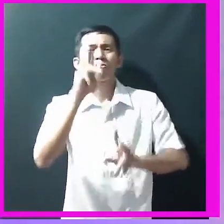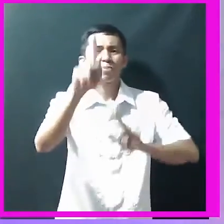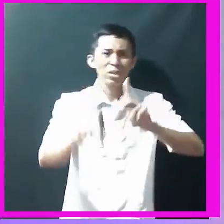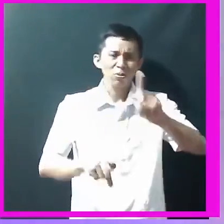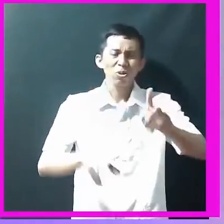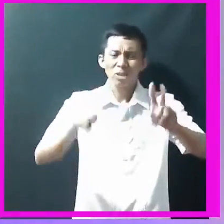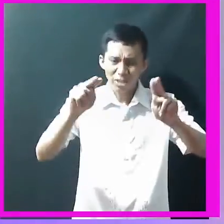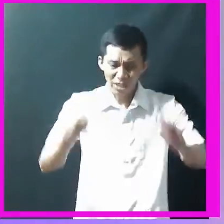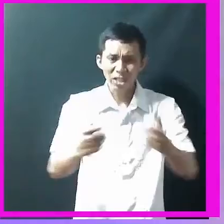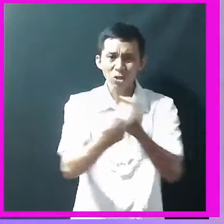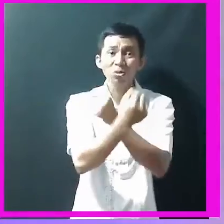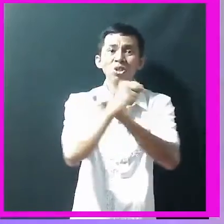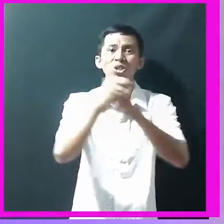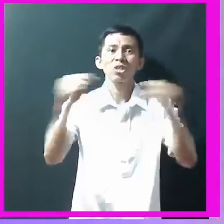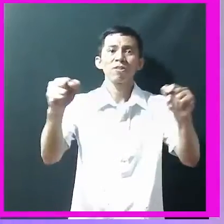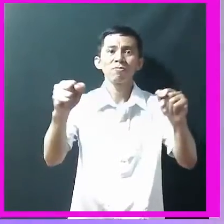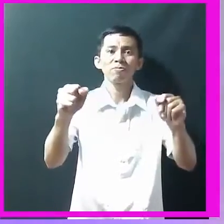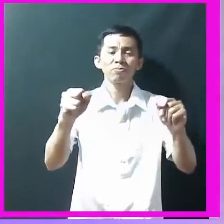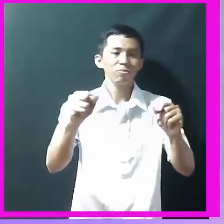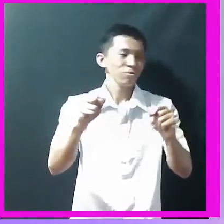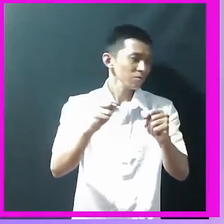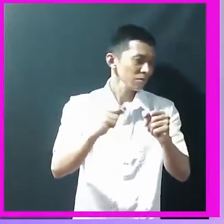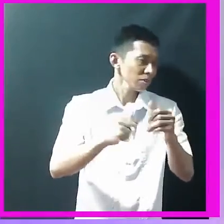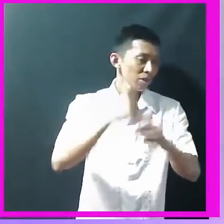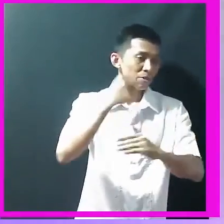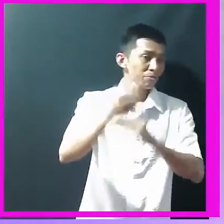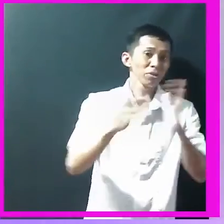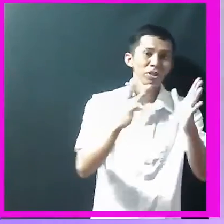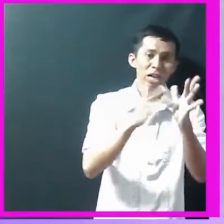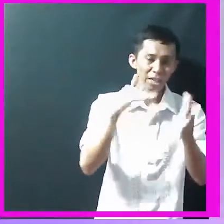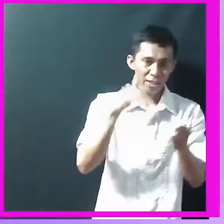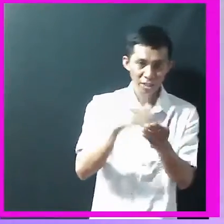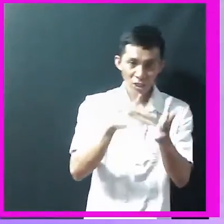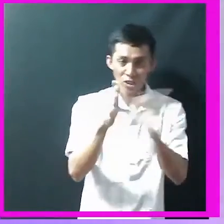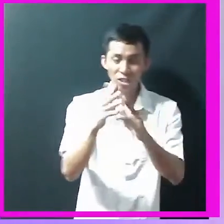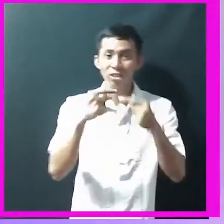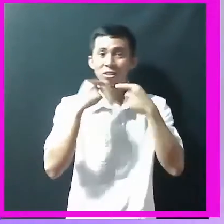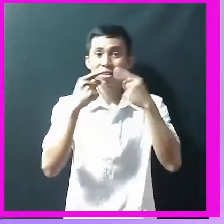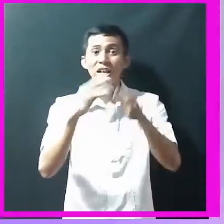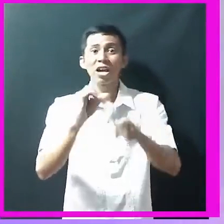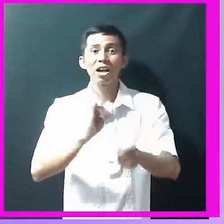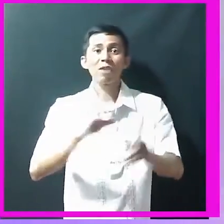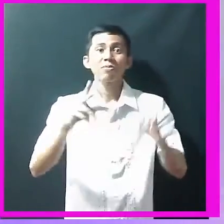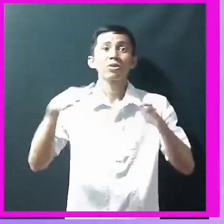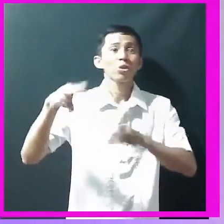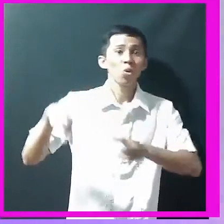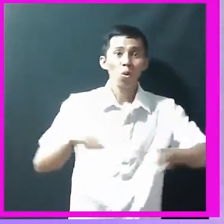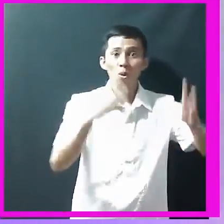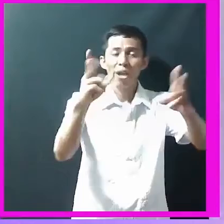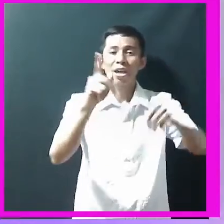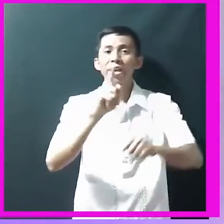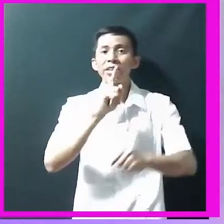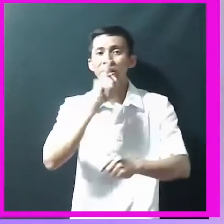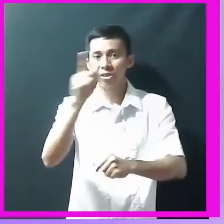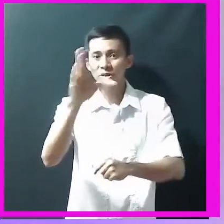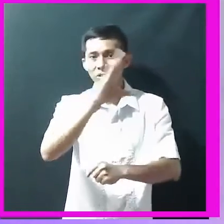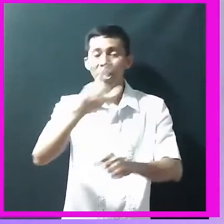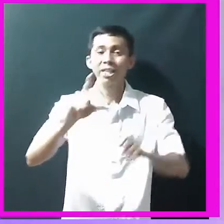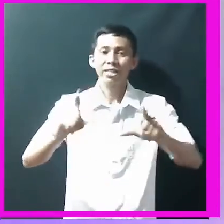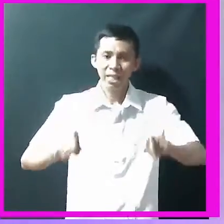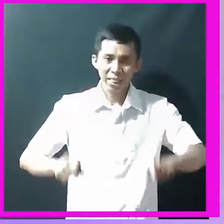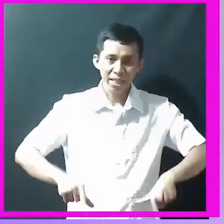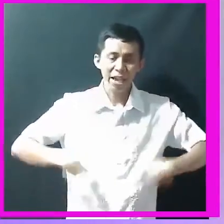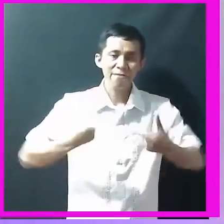John 14:6, I am the way, the truth, and the life. Jesus is the way.